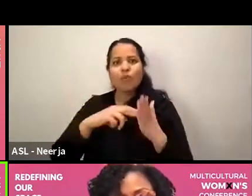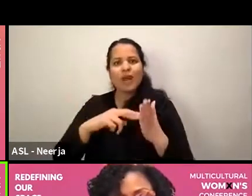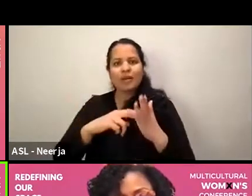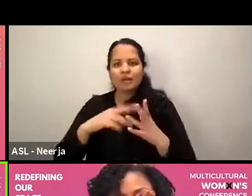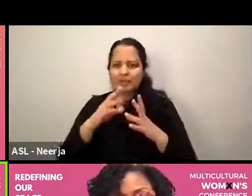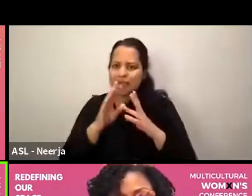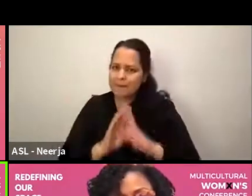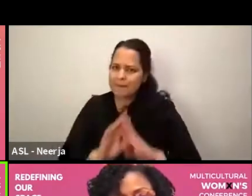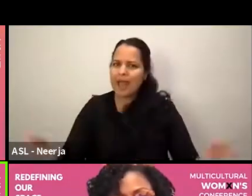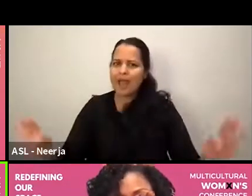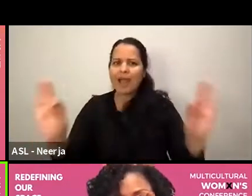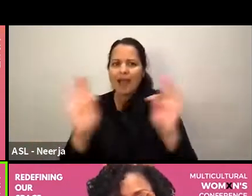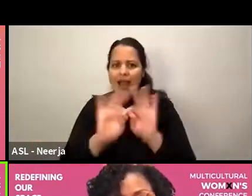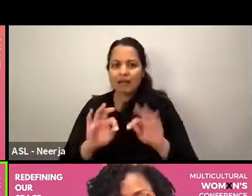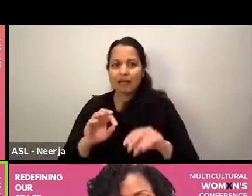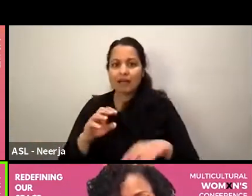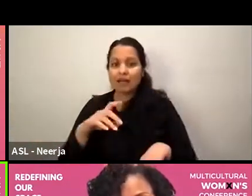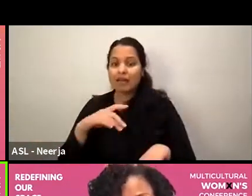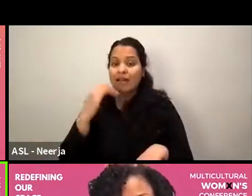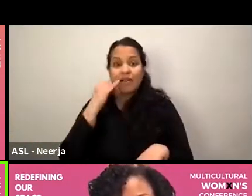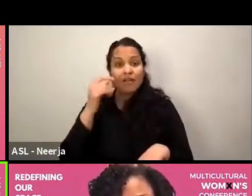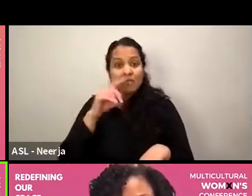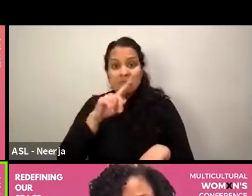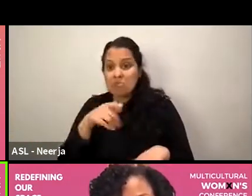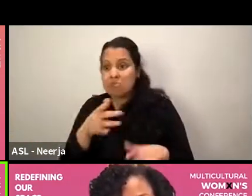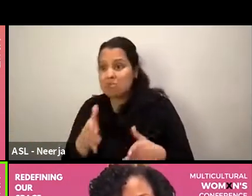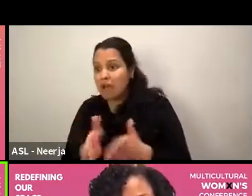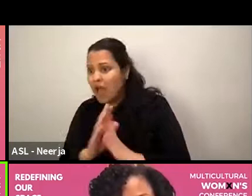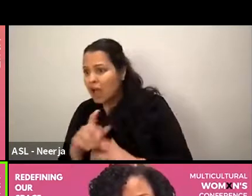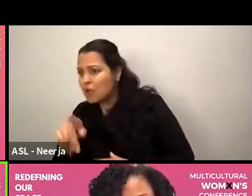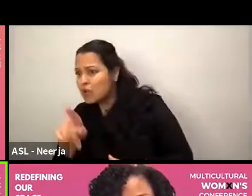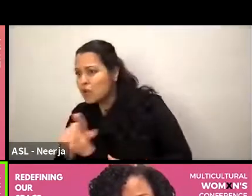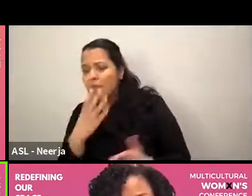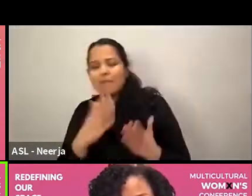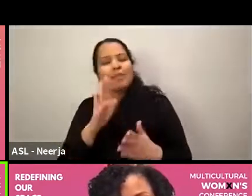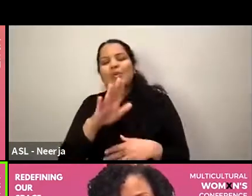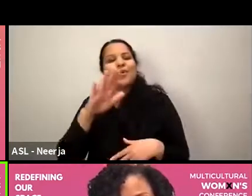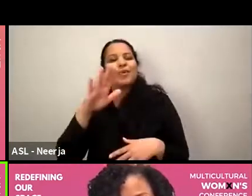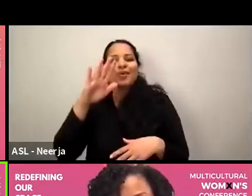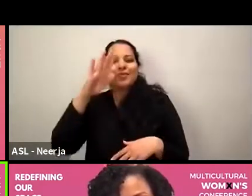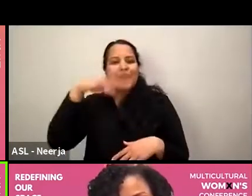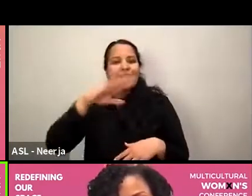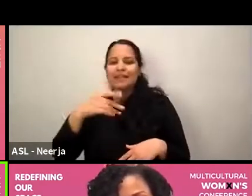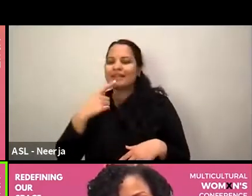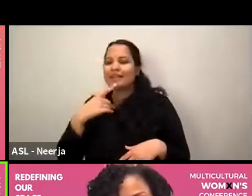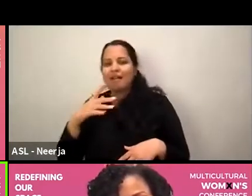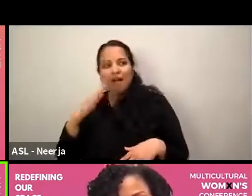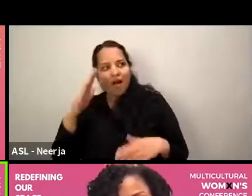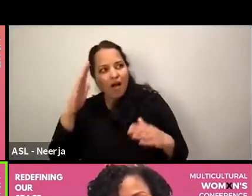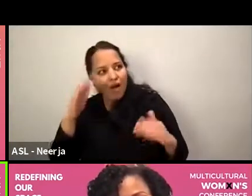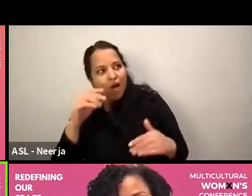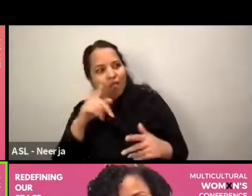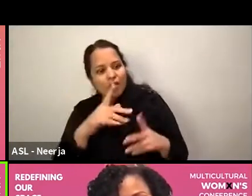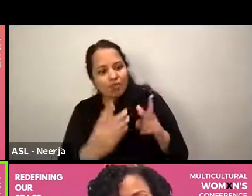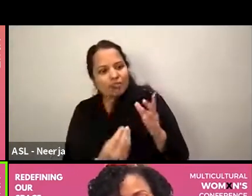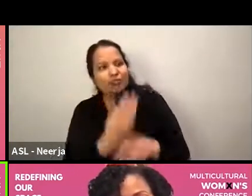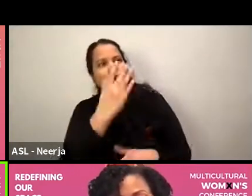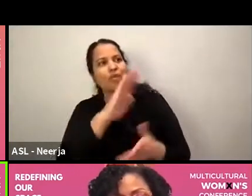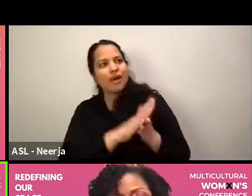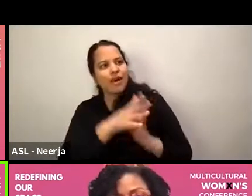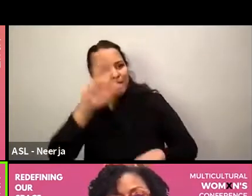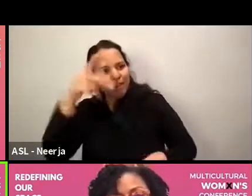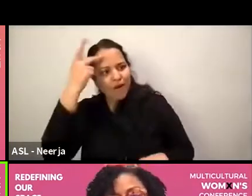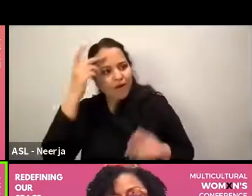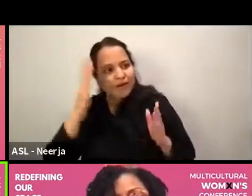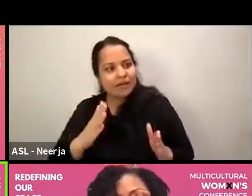never been asked, and maybe your parents never said, when you grow up, I hope that you become a politician. I hope that so many more